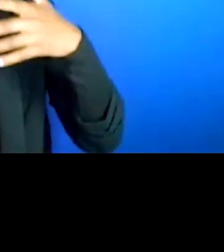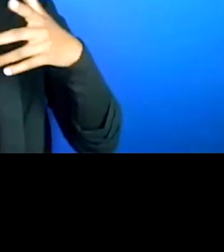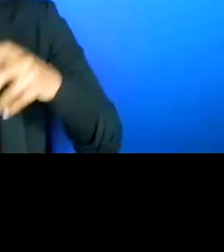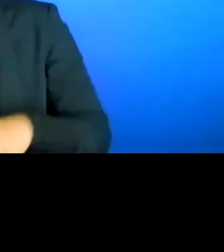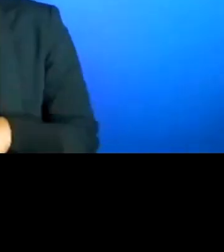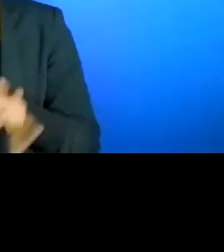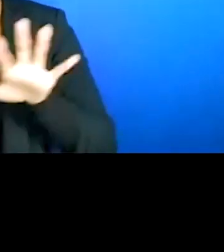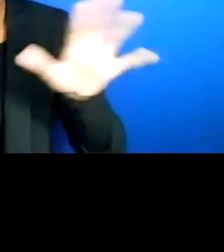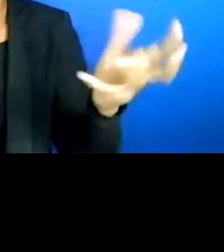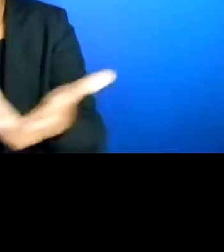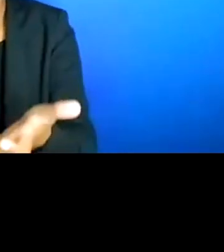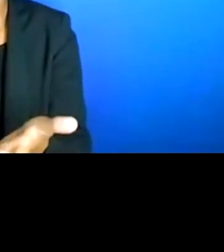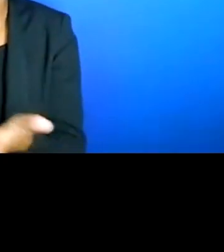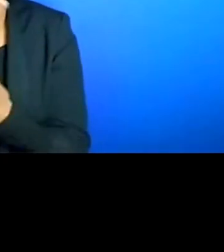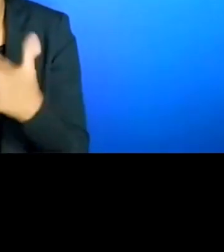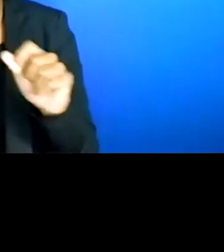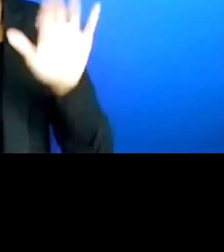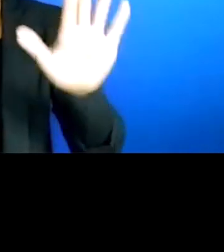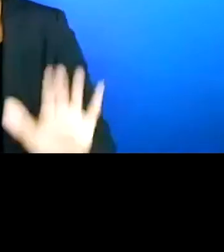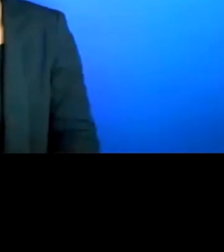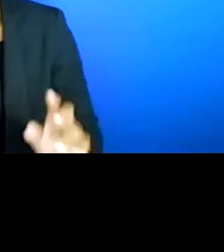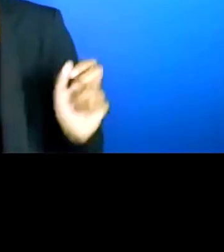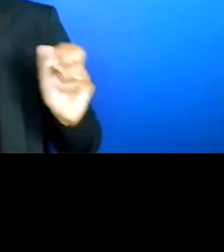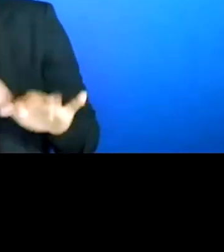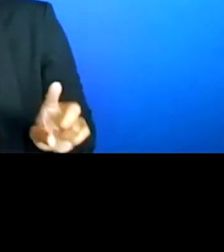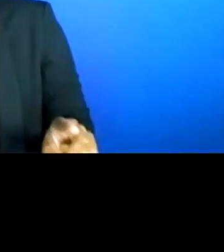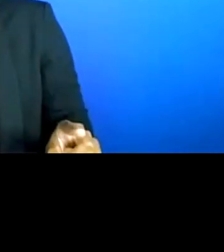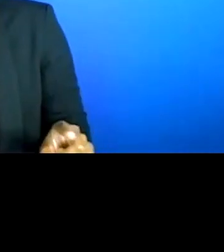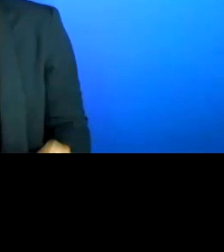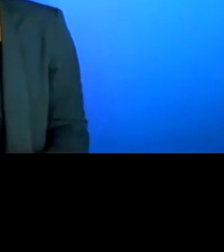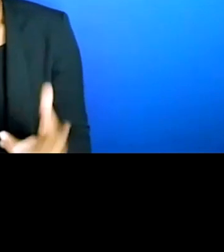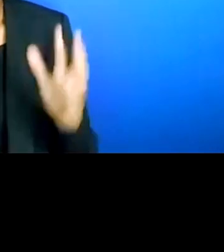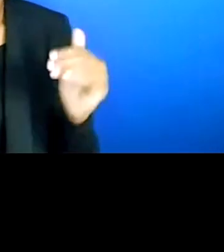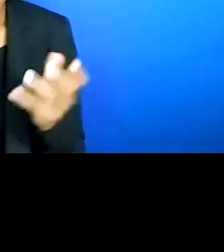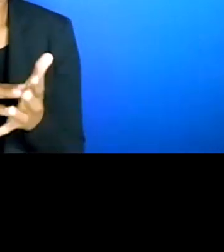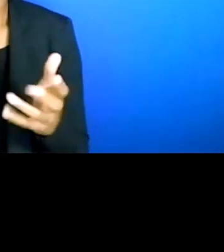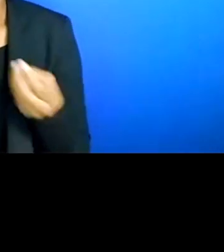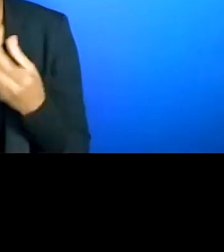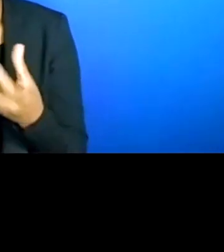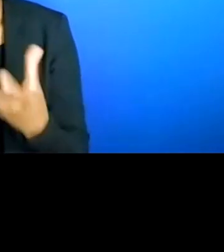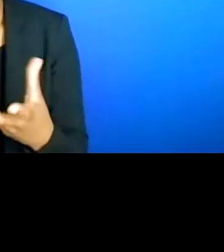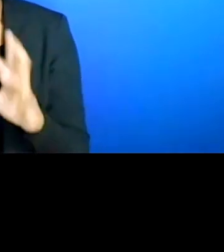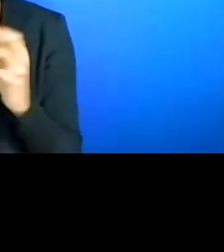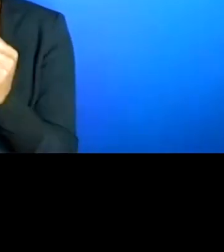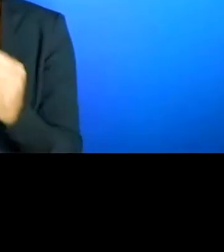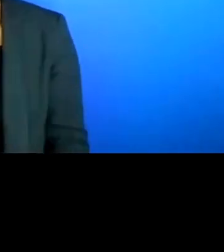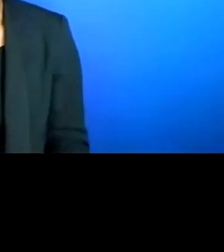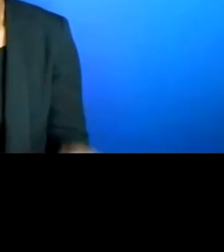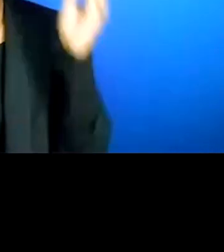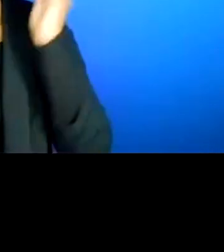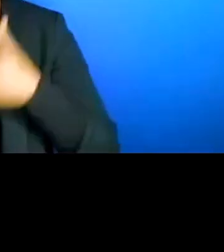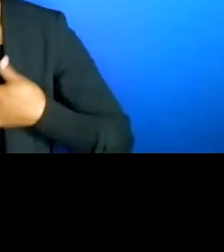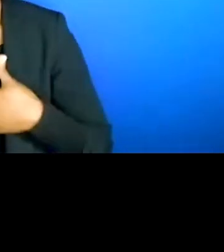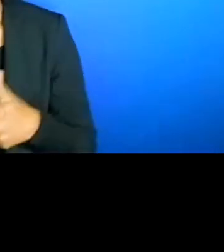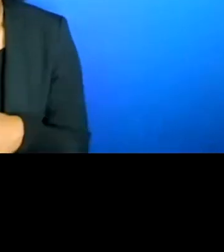a very well-attended and informative workshop. So given that the large